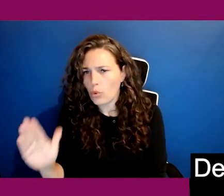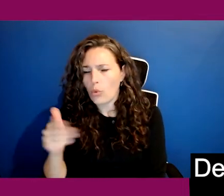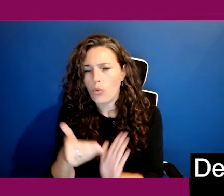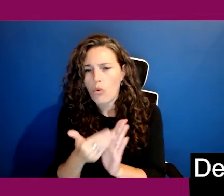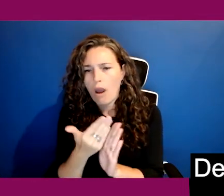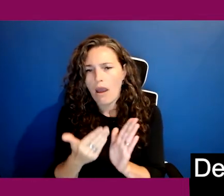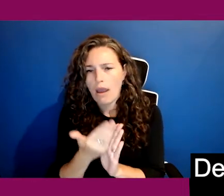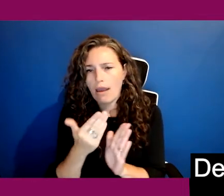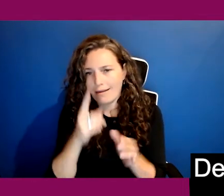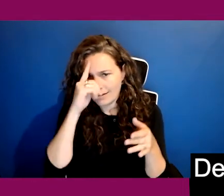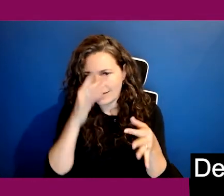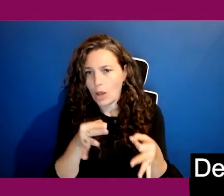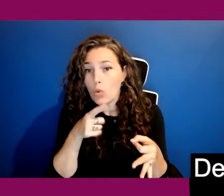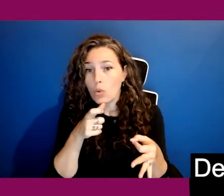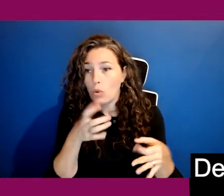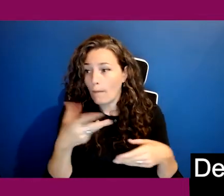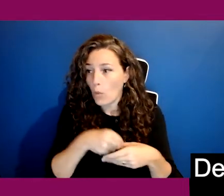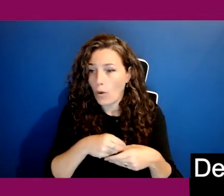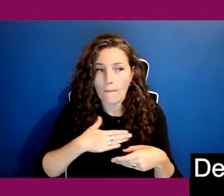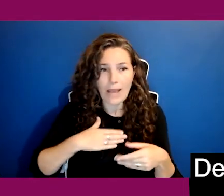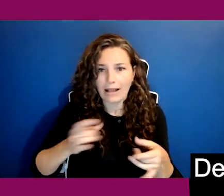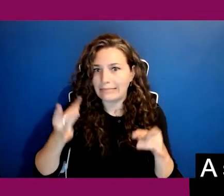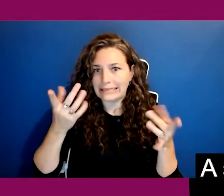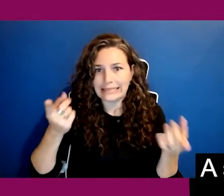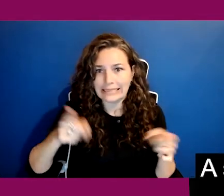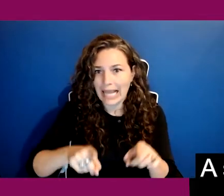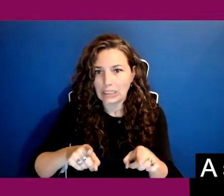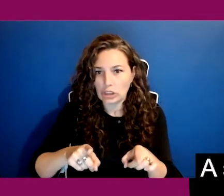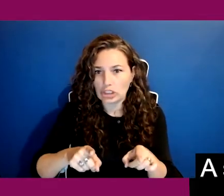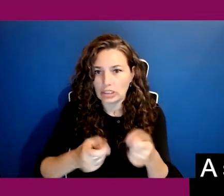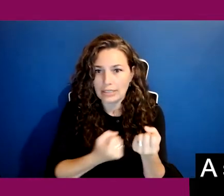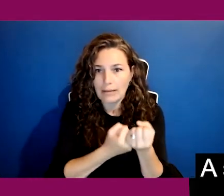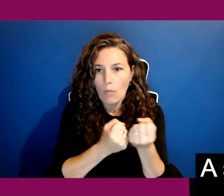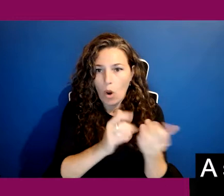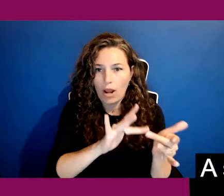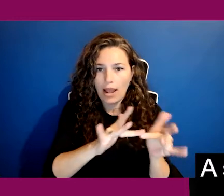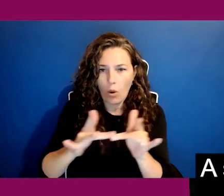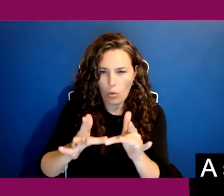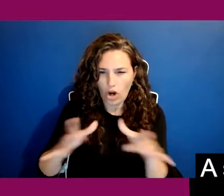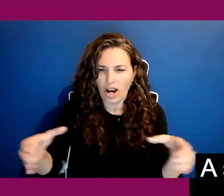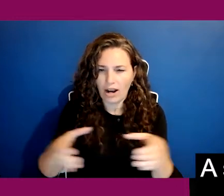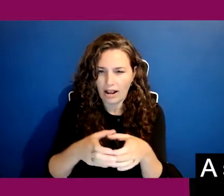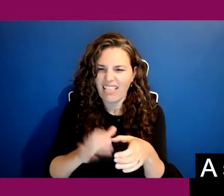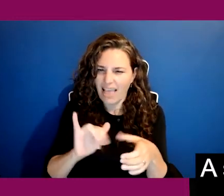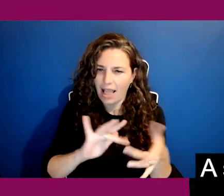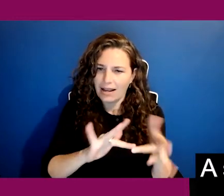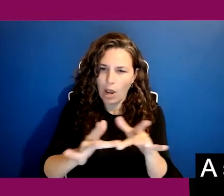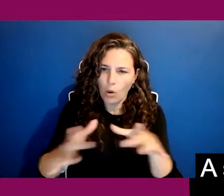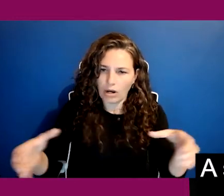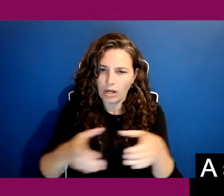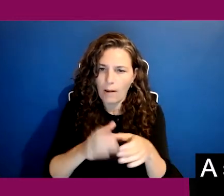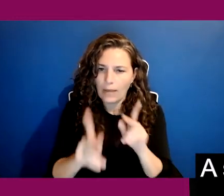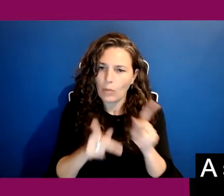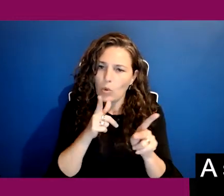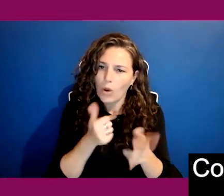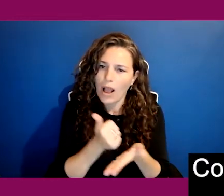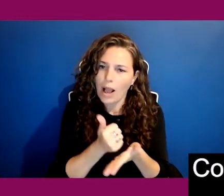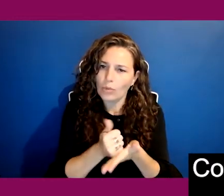Deciding who is part of your disaster support network. A support network is a group of people who can help you stay independent.